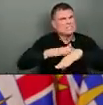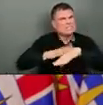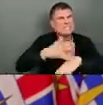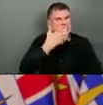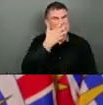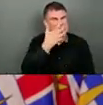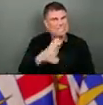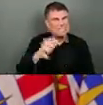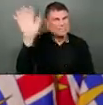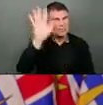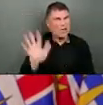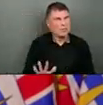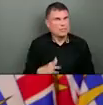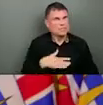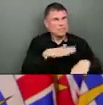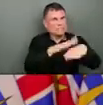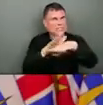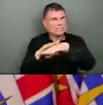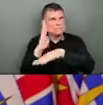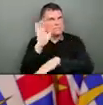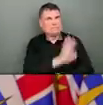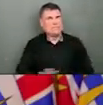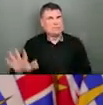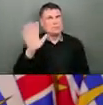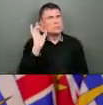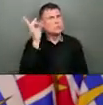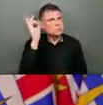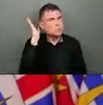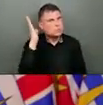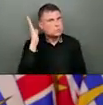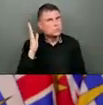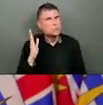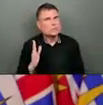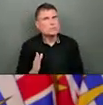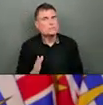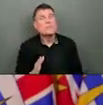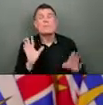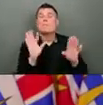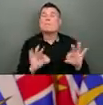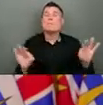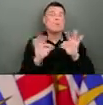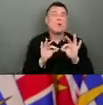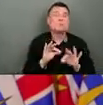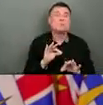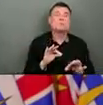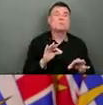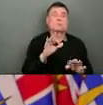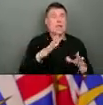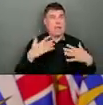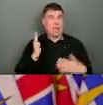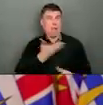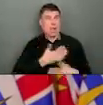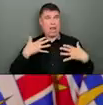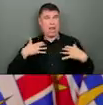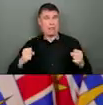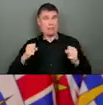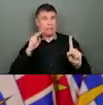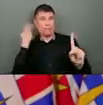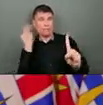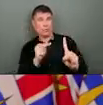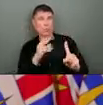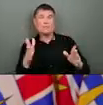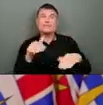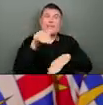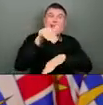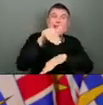the province right now. And importantly, from a health perspective, the temperatures are staying high at night. That